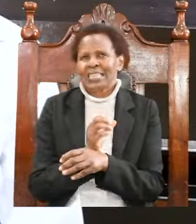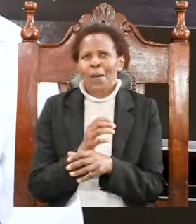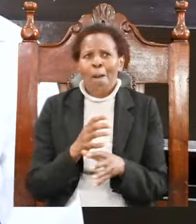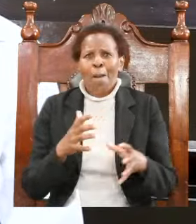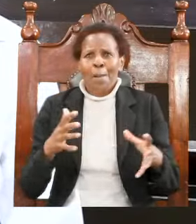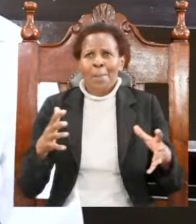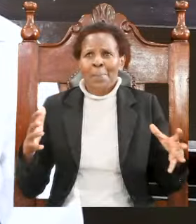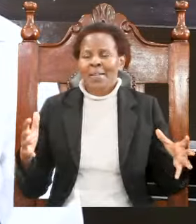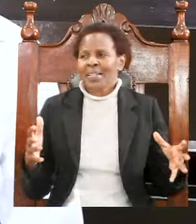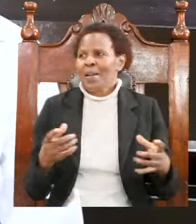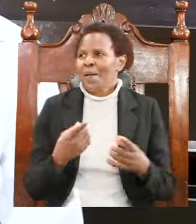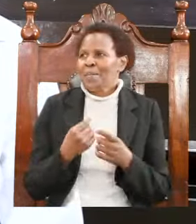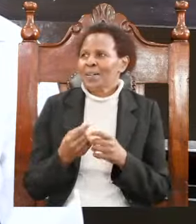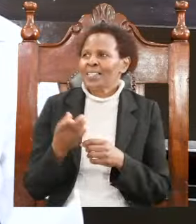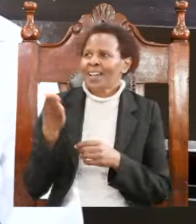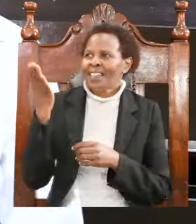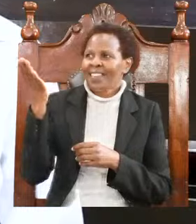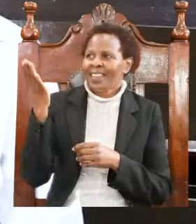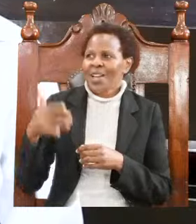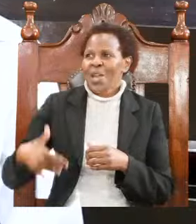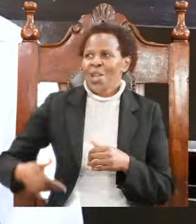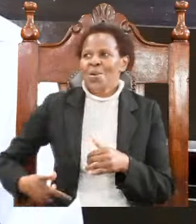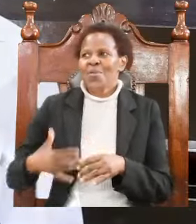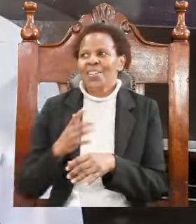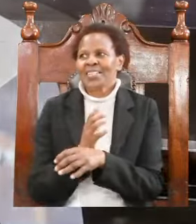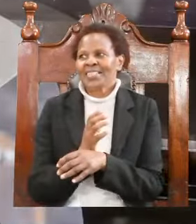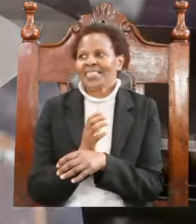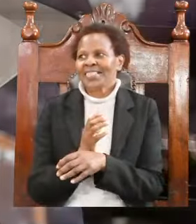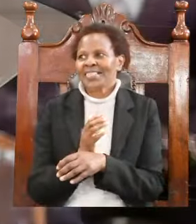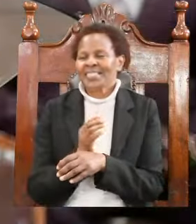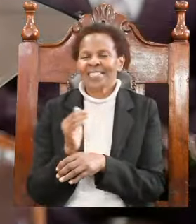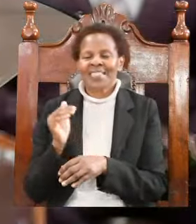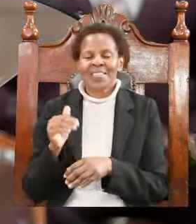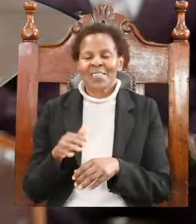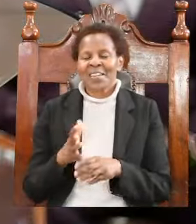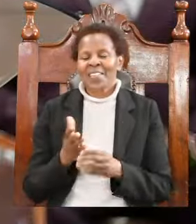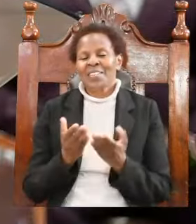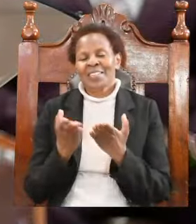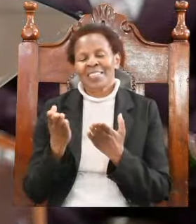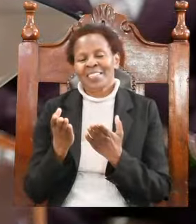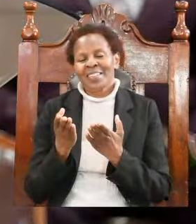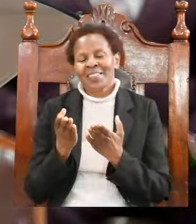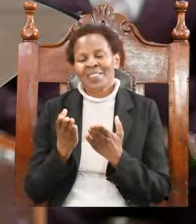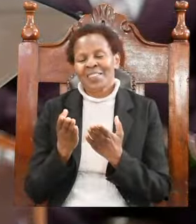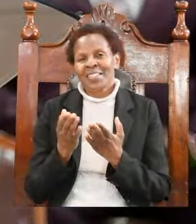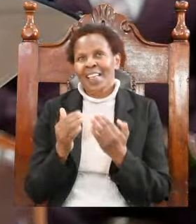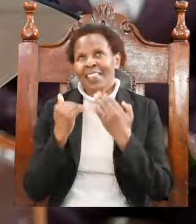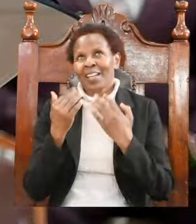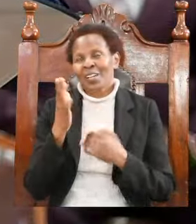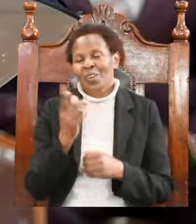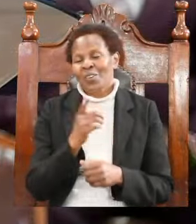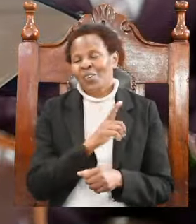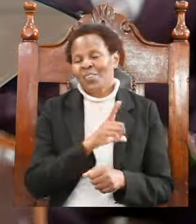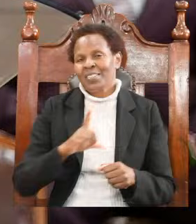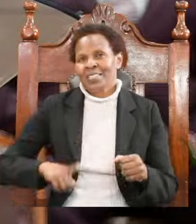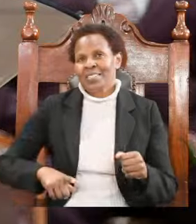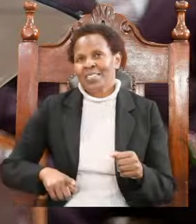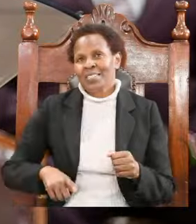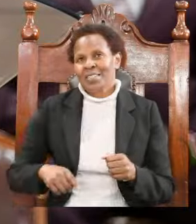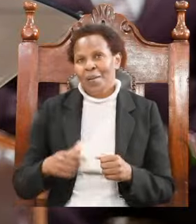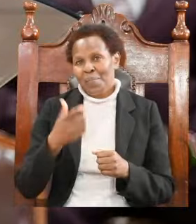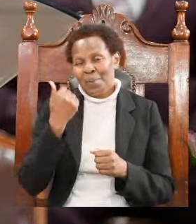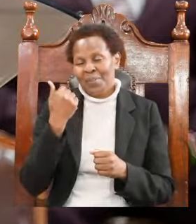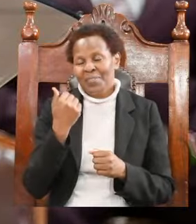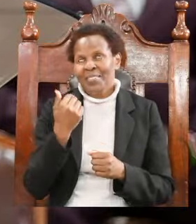That is our church. And here we are, and this opportunity, I want to thank the Lord because